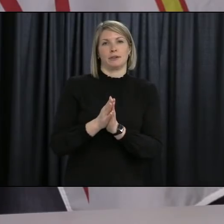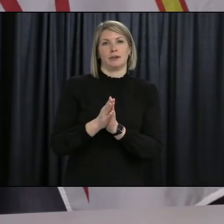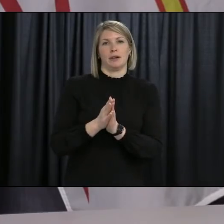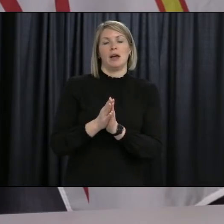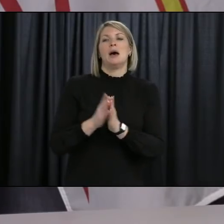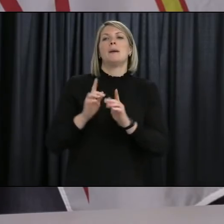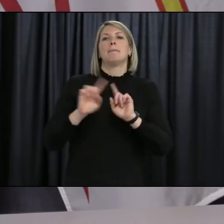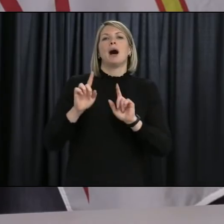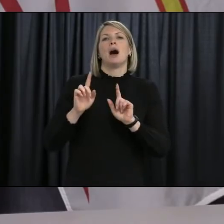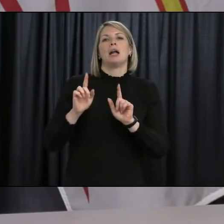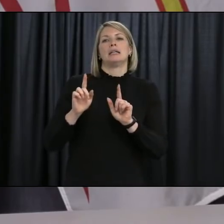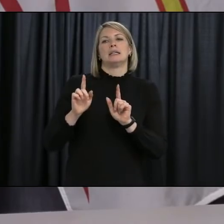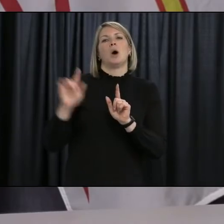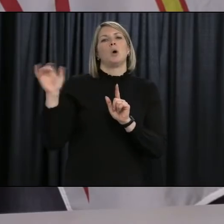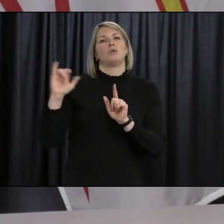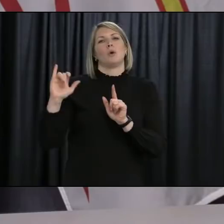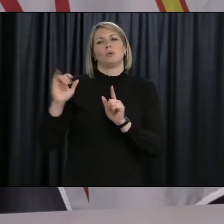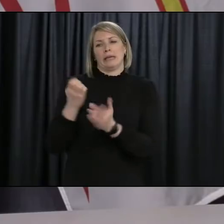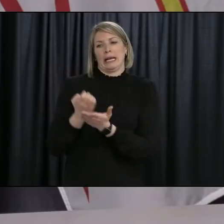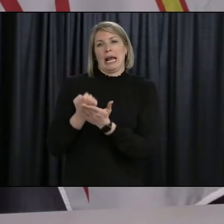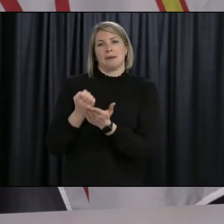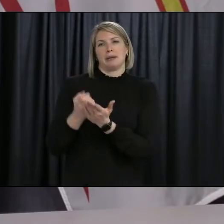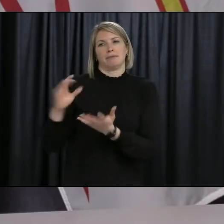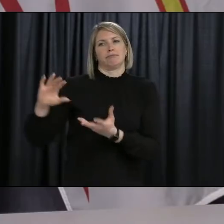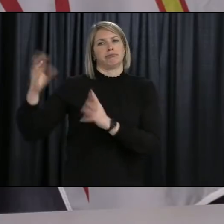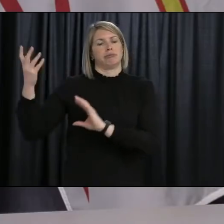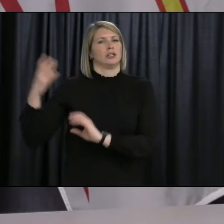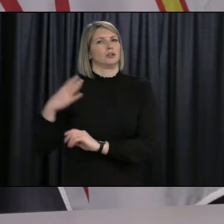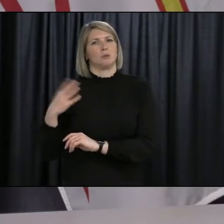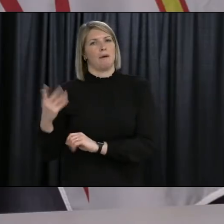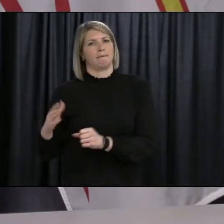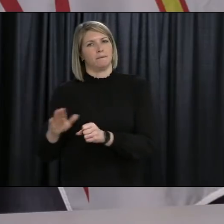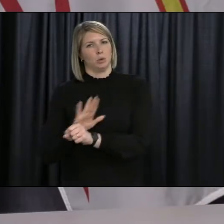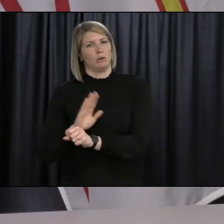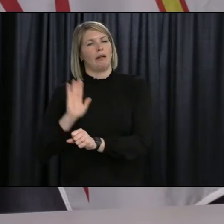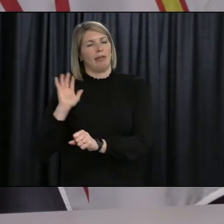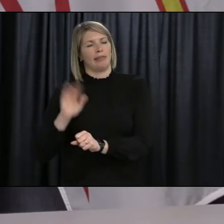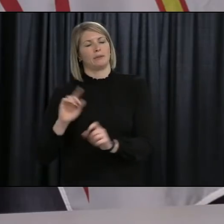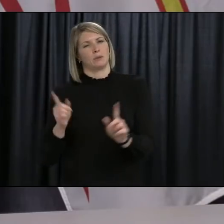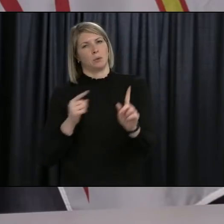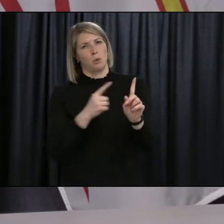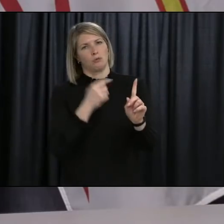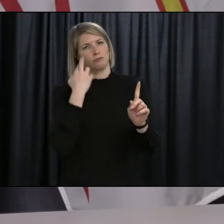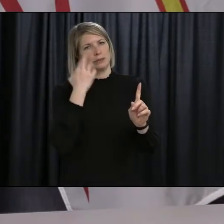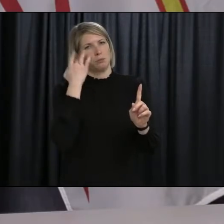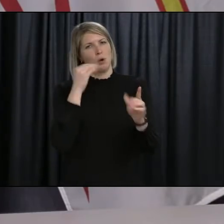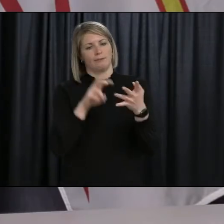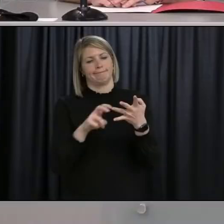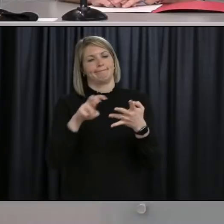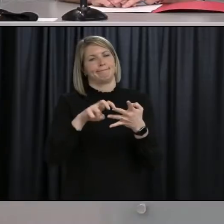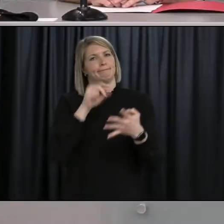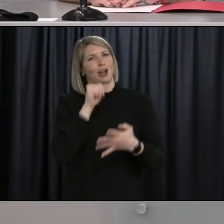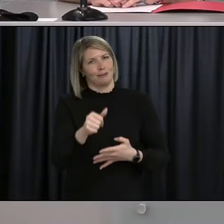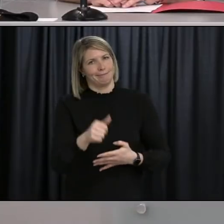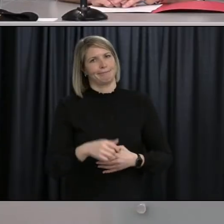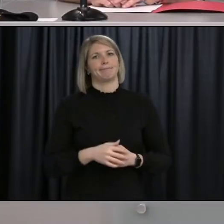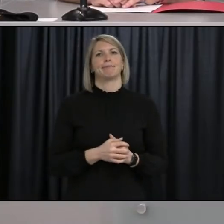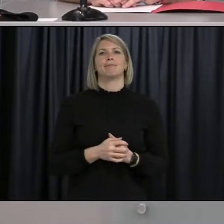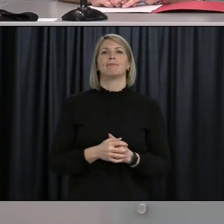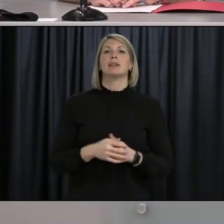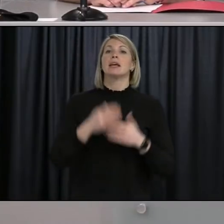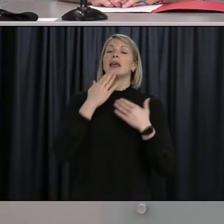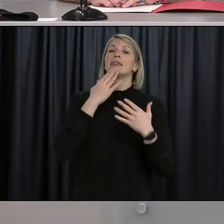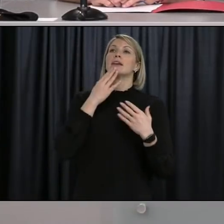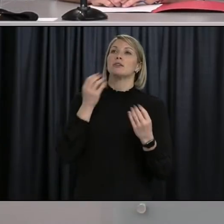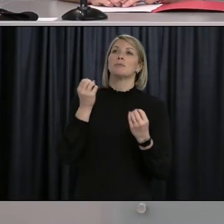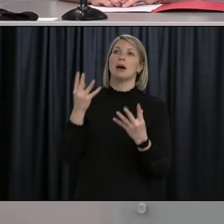societal disruption as much as possible. That's our goal here. Thank you. Thank you, everyone. Premier,